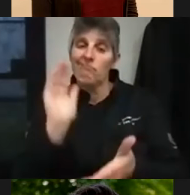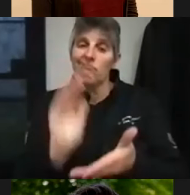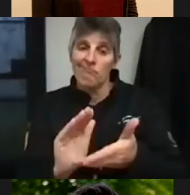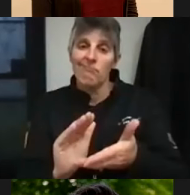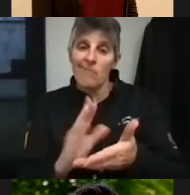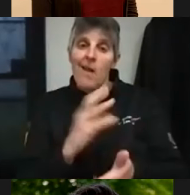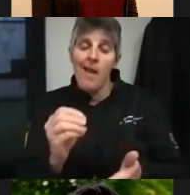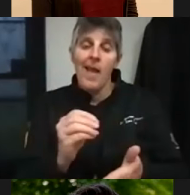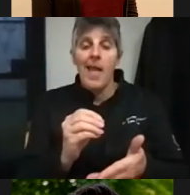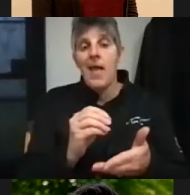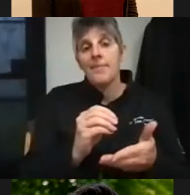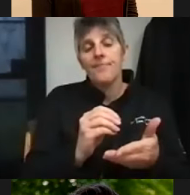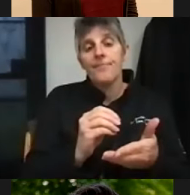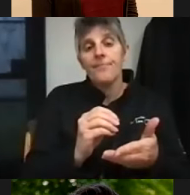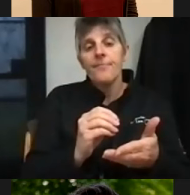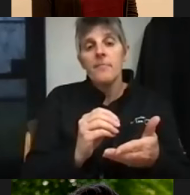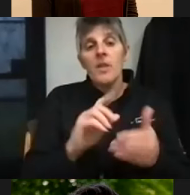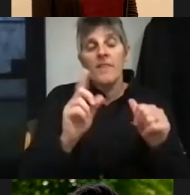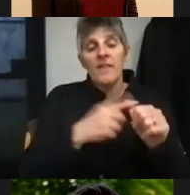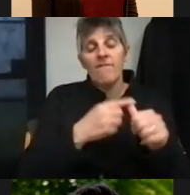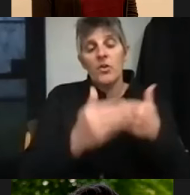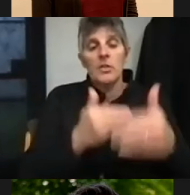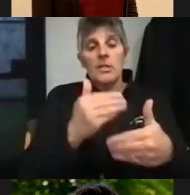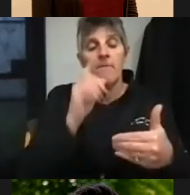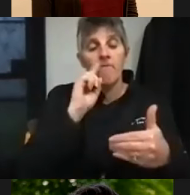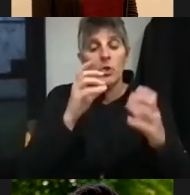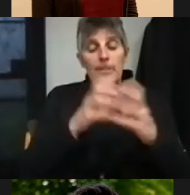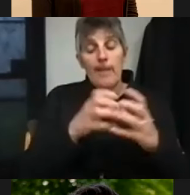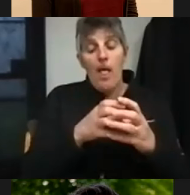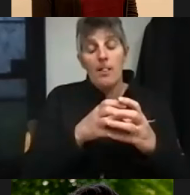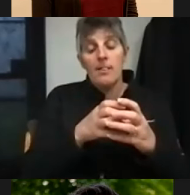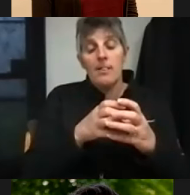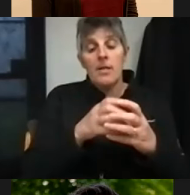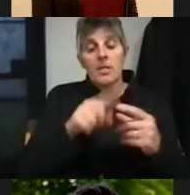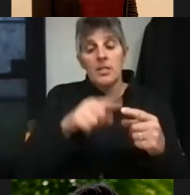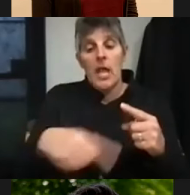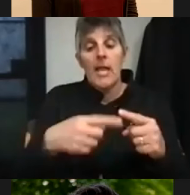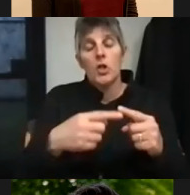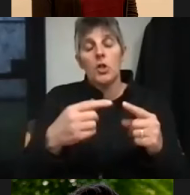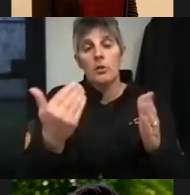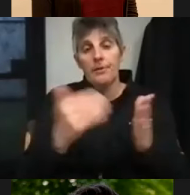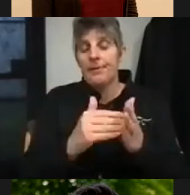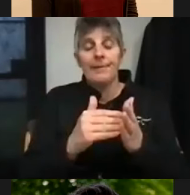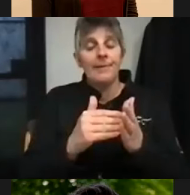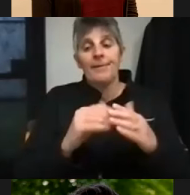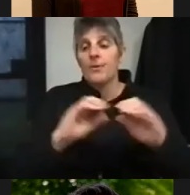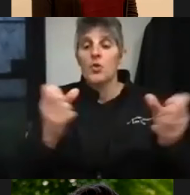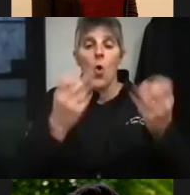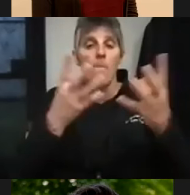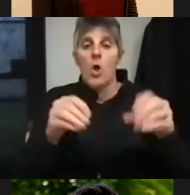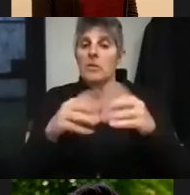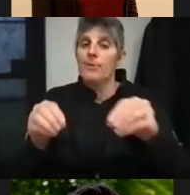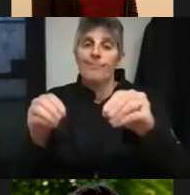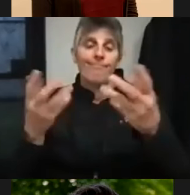And the bottleneck is the first step of cell cycle reentry. There's no multiple rounds of cell